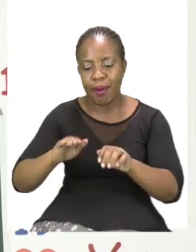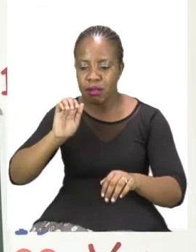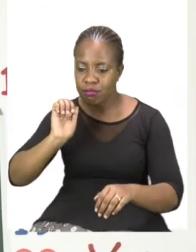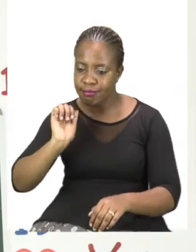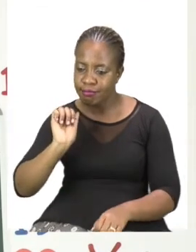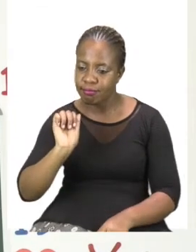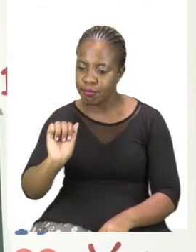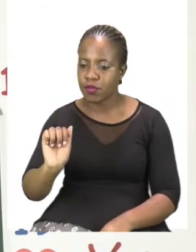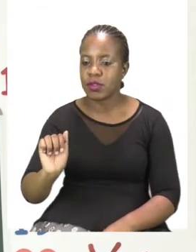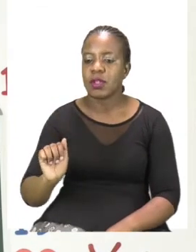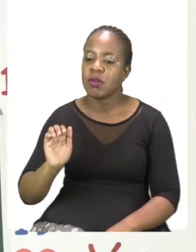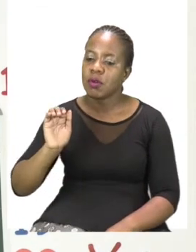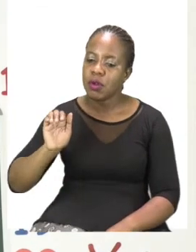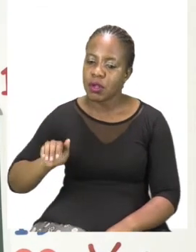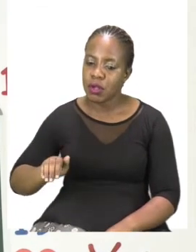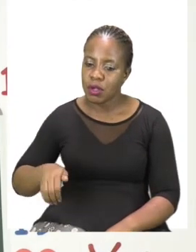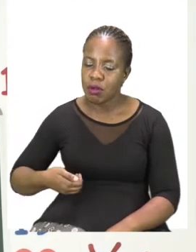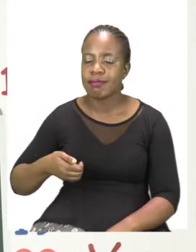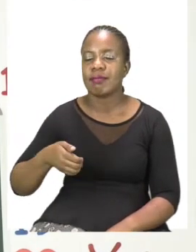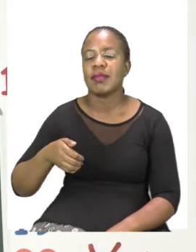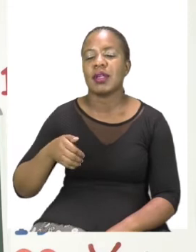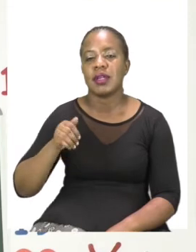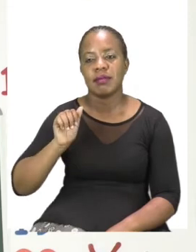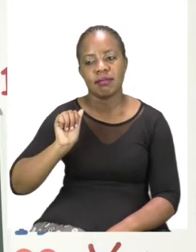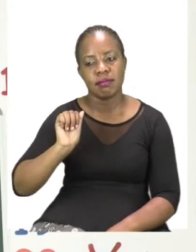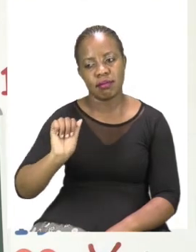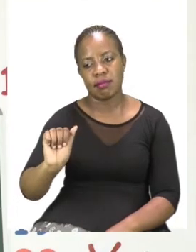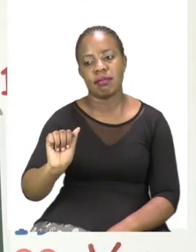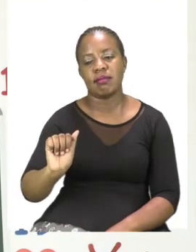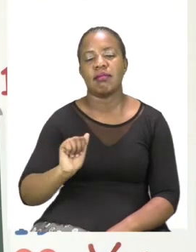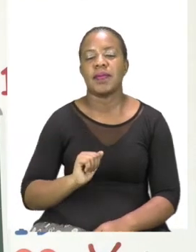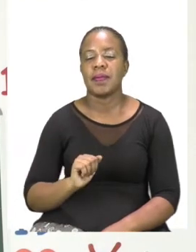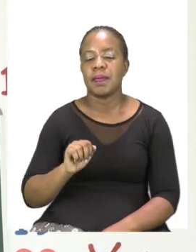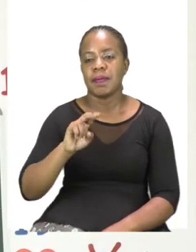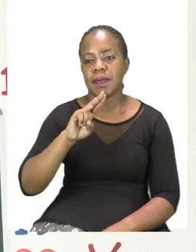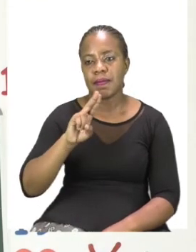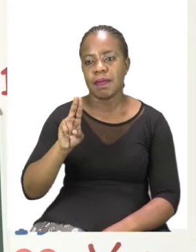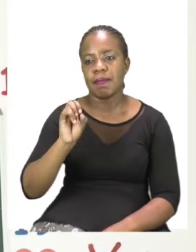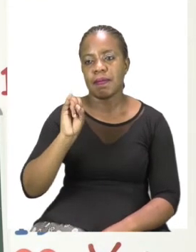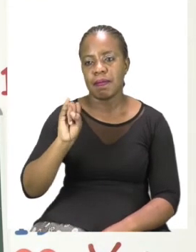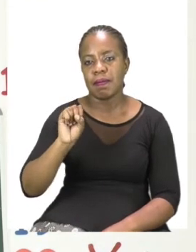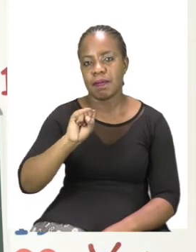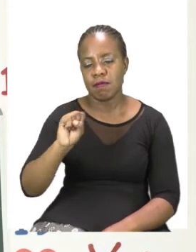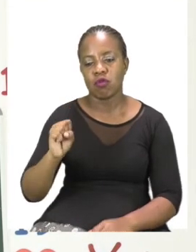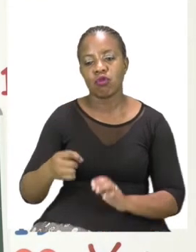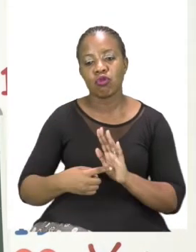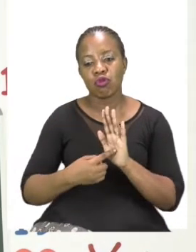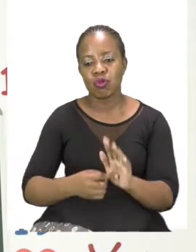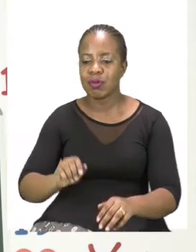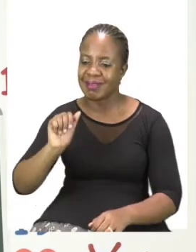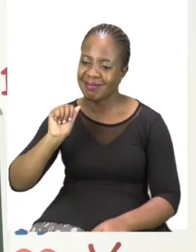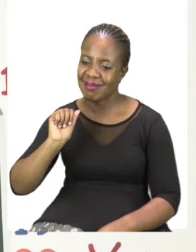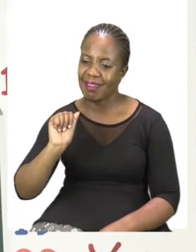his drum, to show that this belongs to him. Then, if